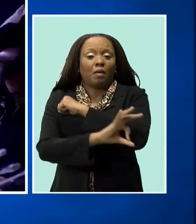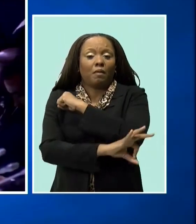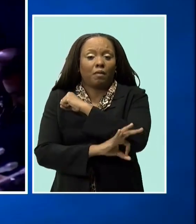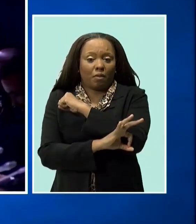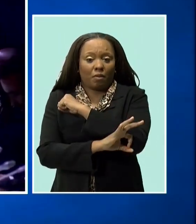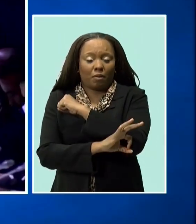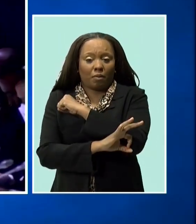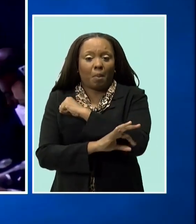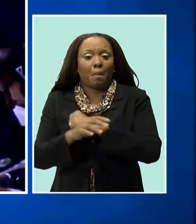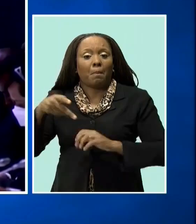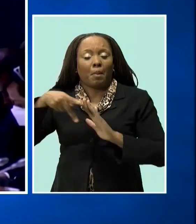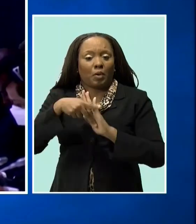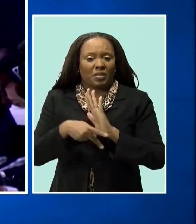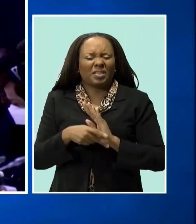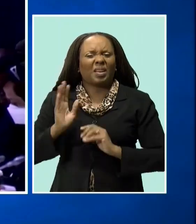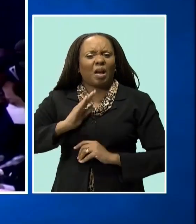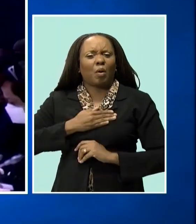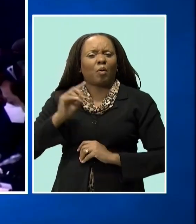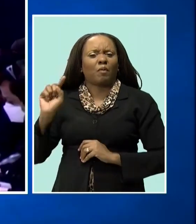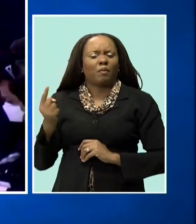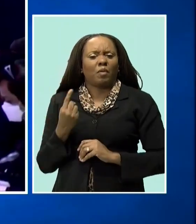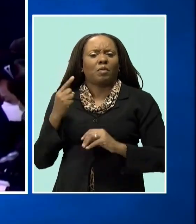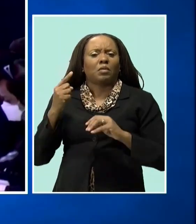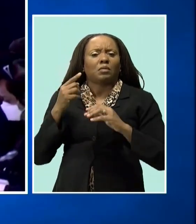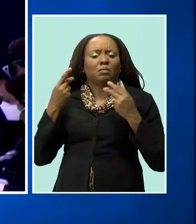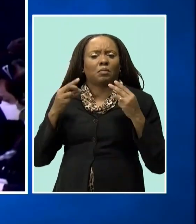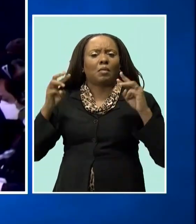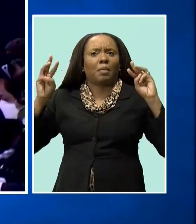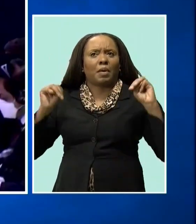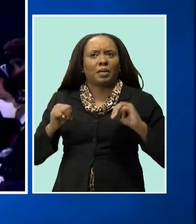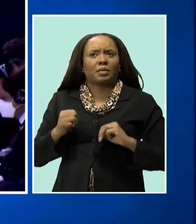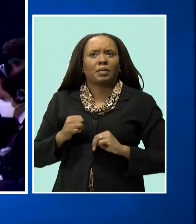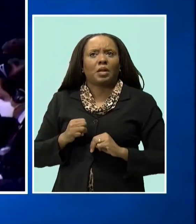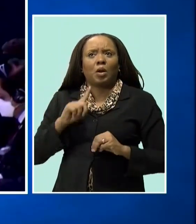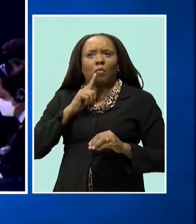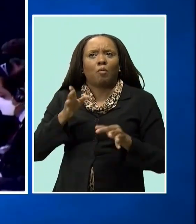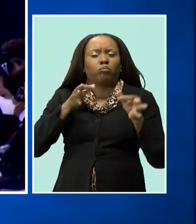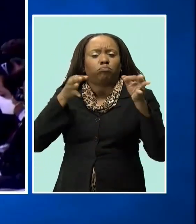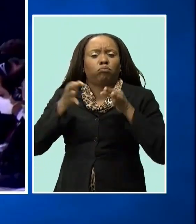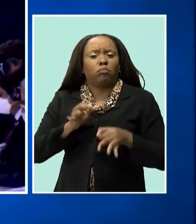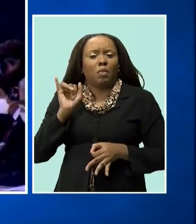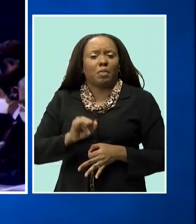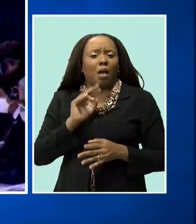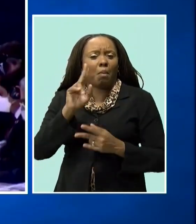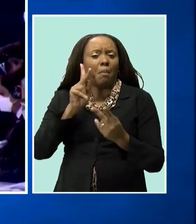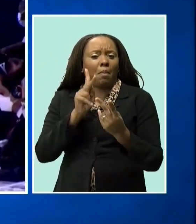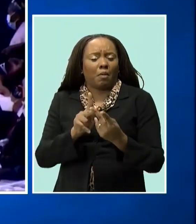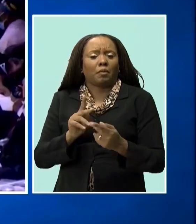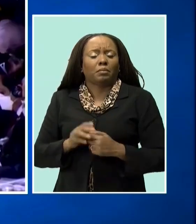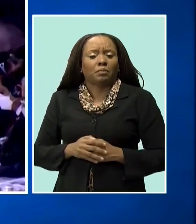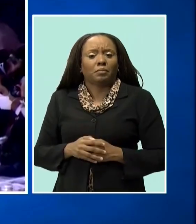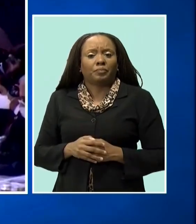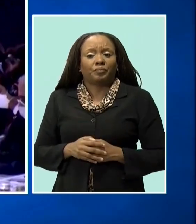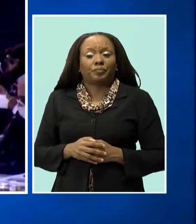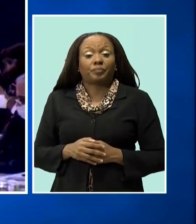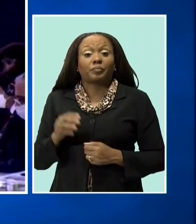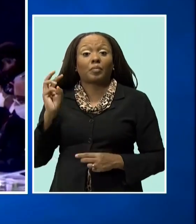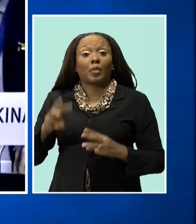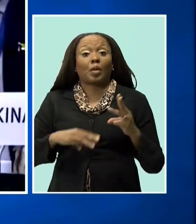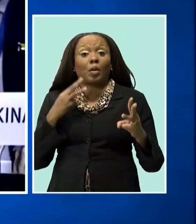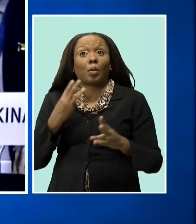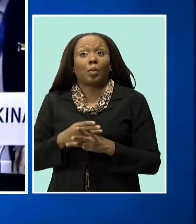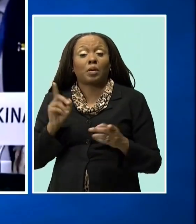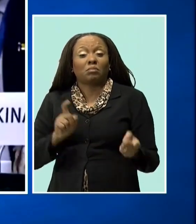Minister characterized as friends of all, satellites of none. It is of course true to say that the world has